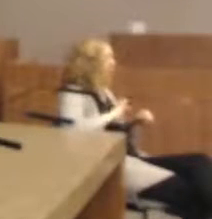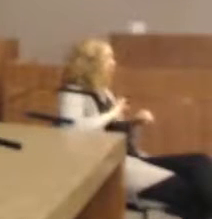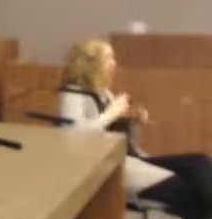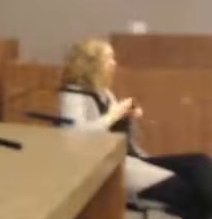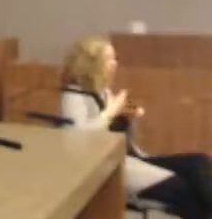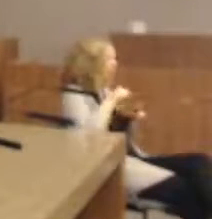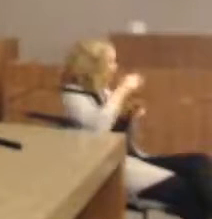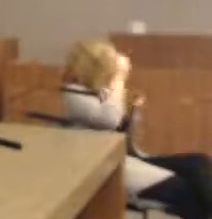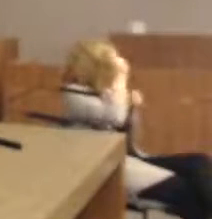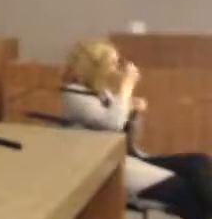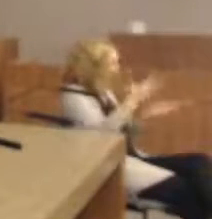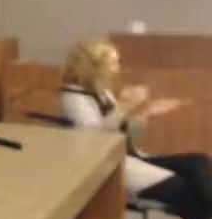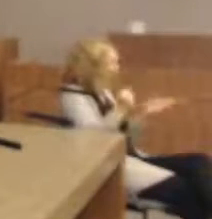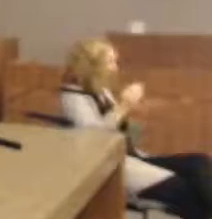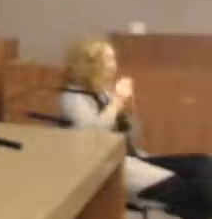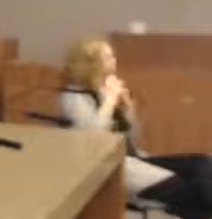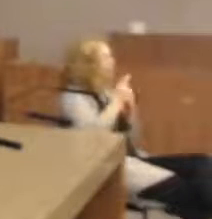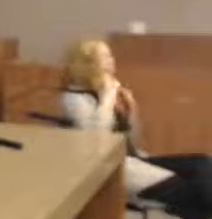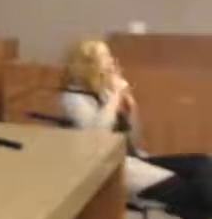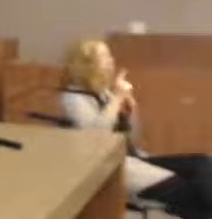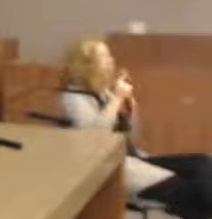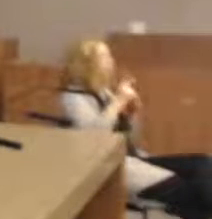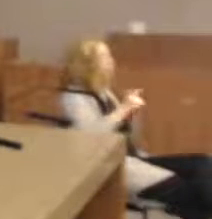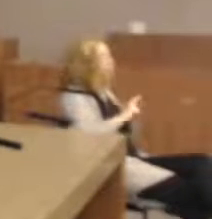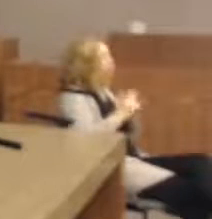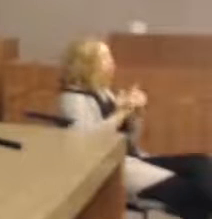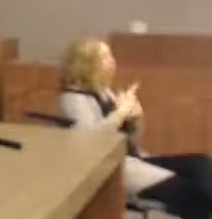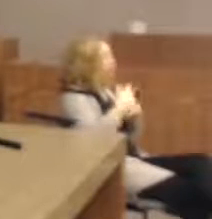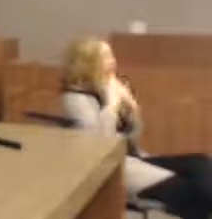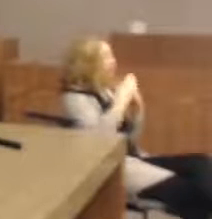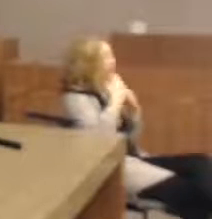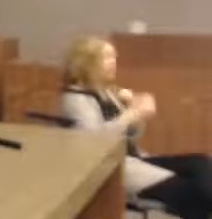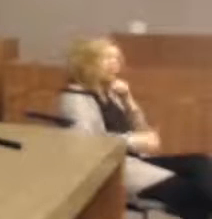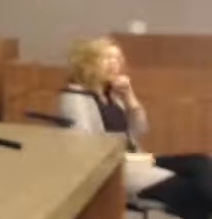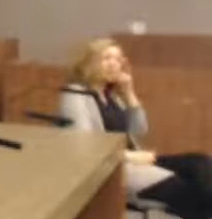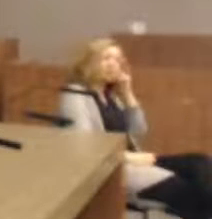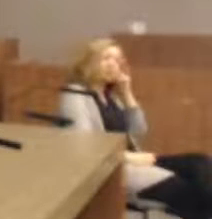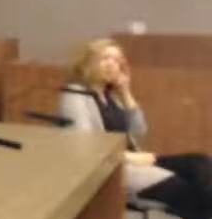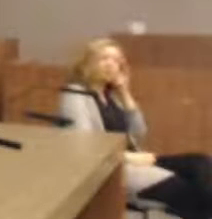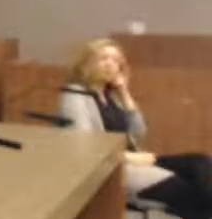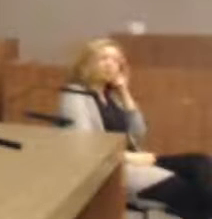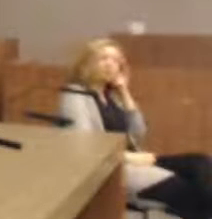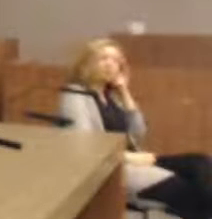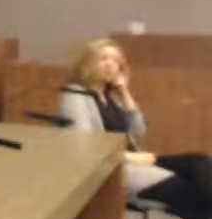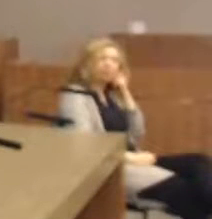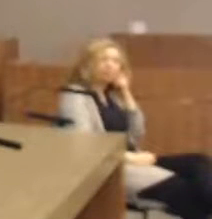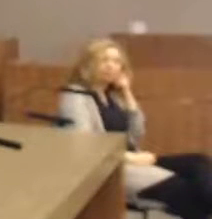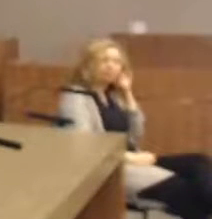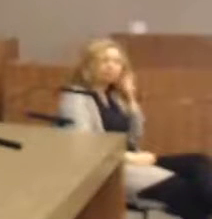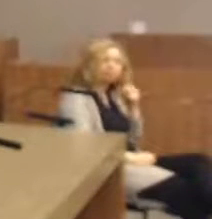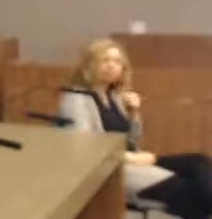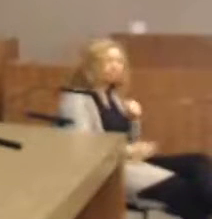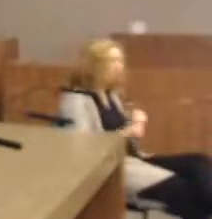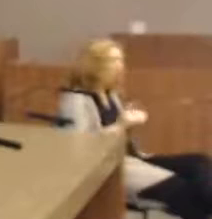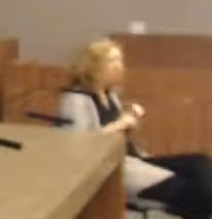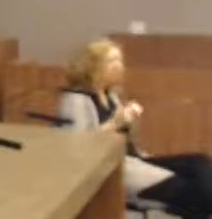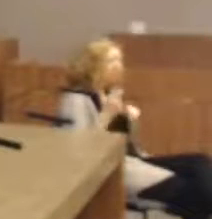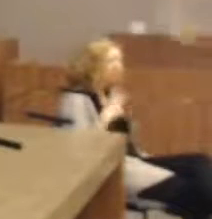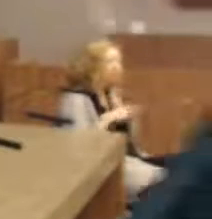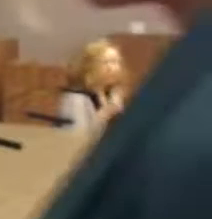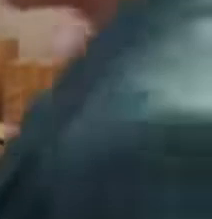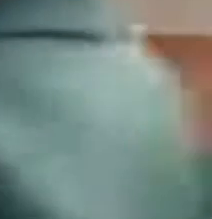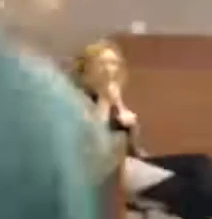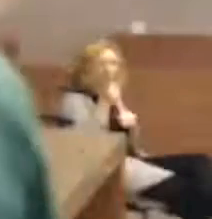it to help them in what they do. So thank you very much for being here today. Let's give her a hand. Thank you so much, Dr. Castro-Rodriguez. Thank you.